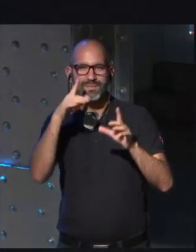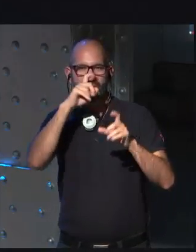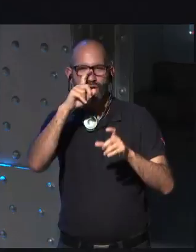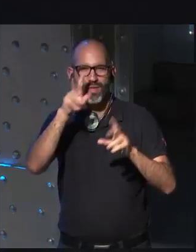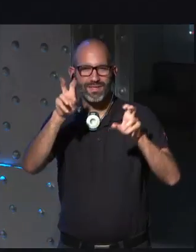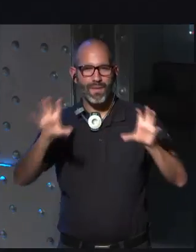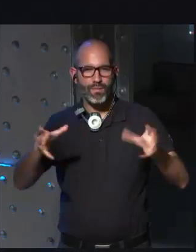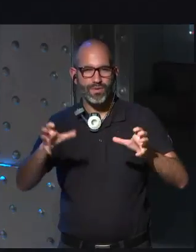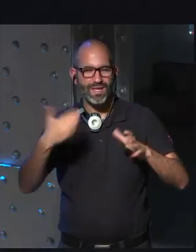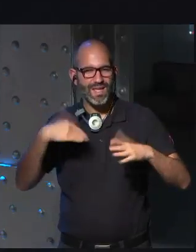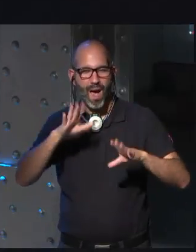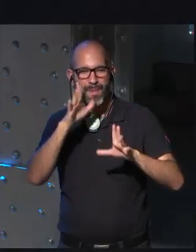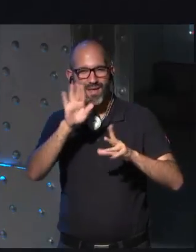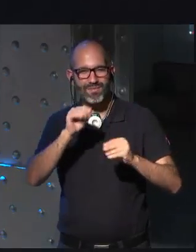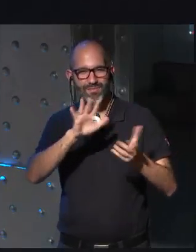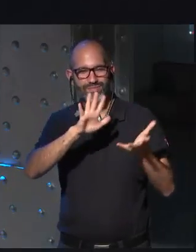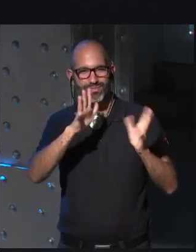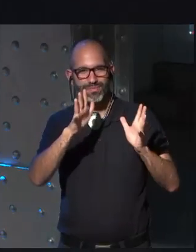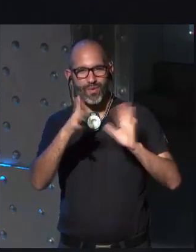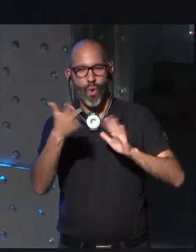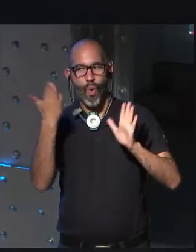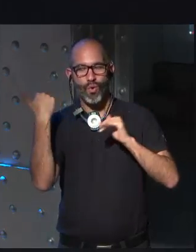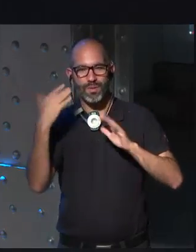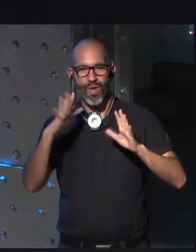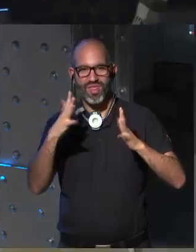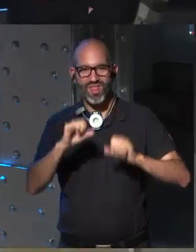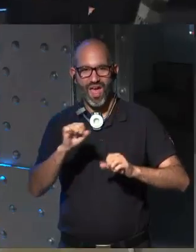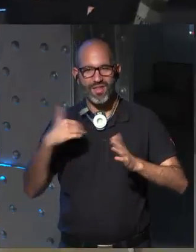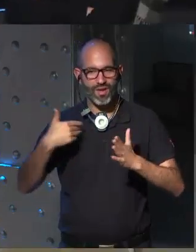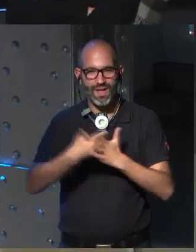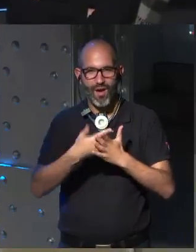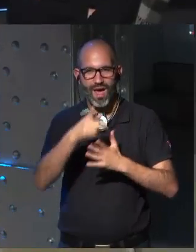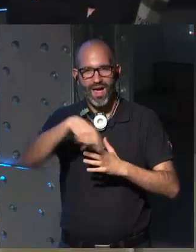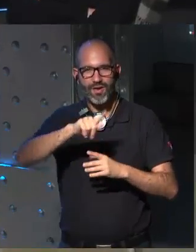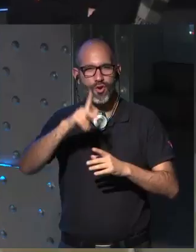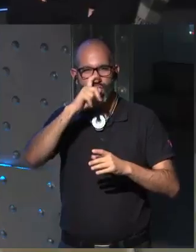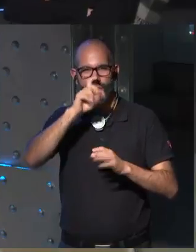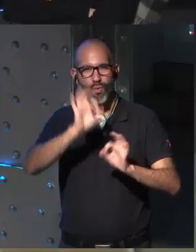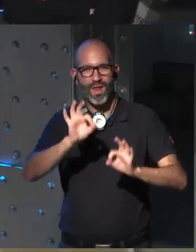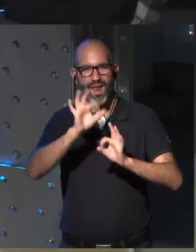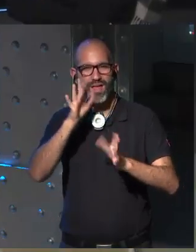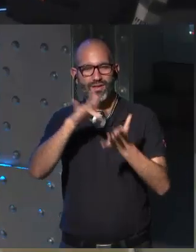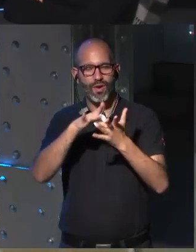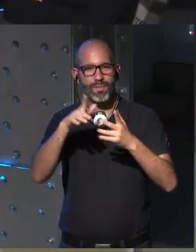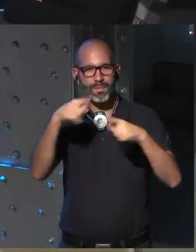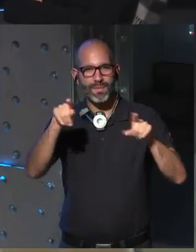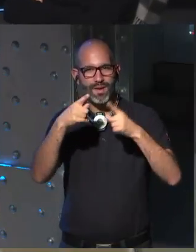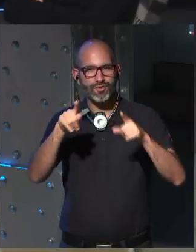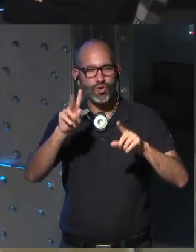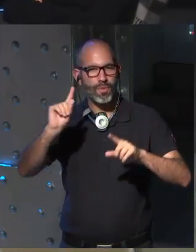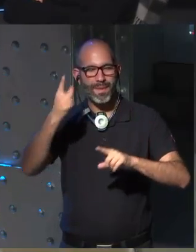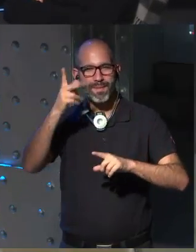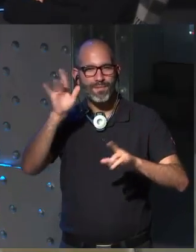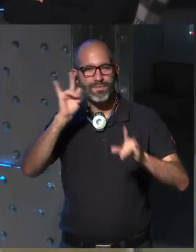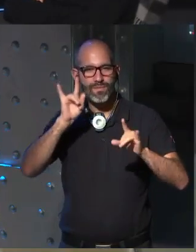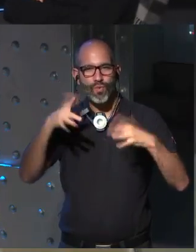radio. Everyone referred to the radio, but nobody didn't. I've been asking this question for 10 years, and now people are not remembering it on the radio. They're not associating